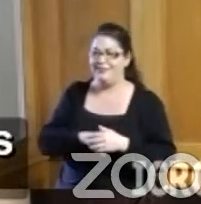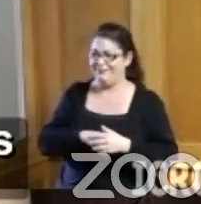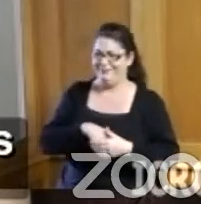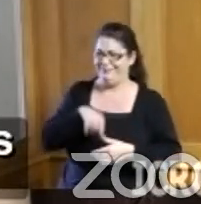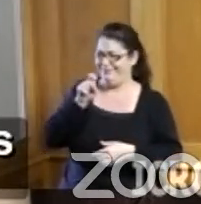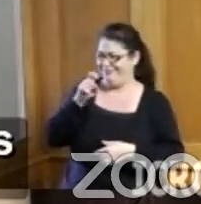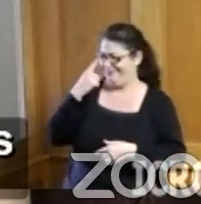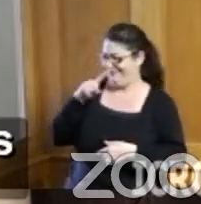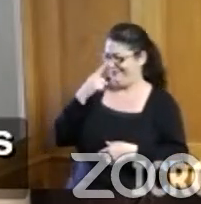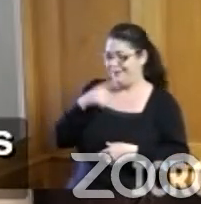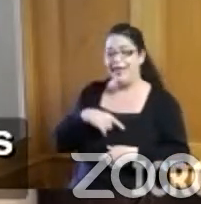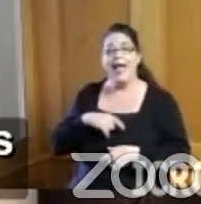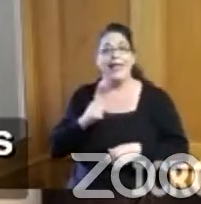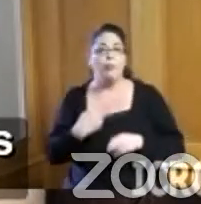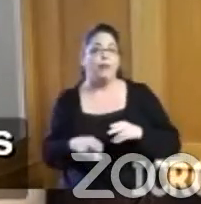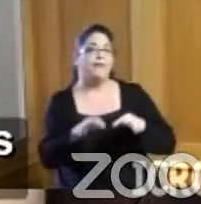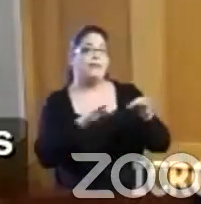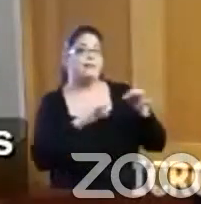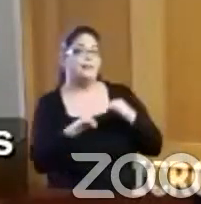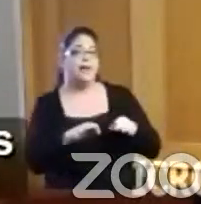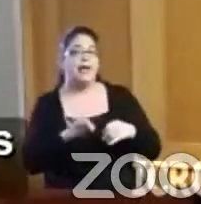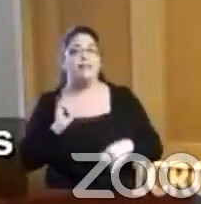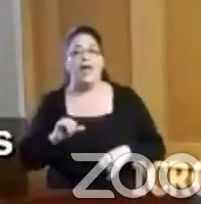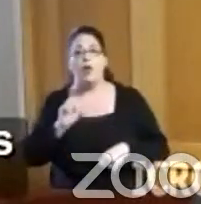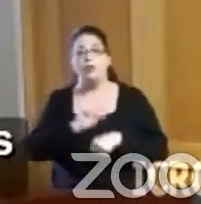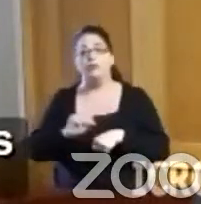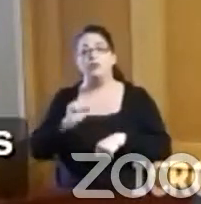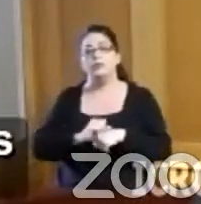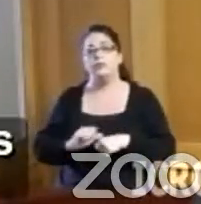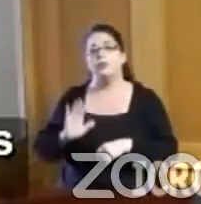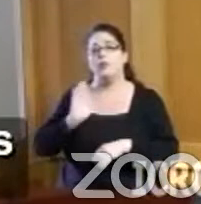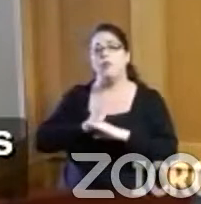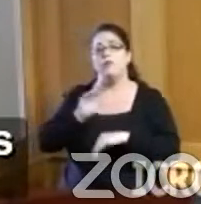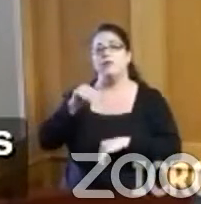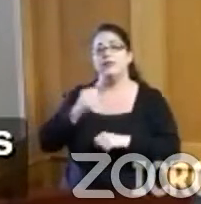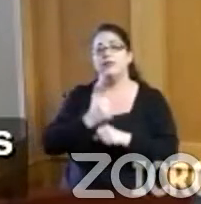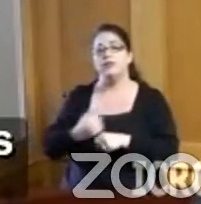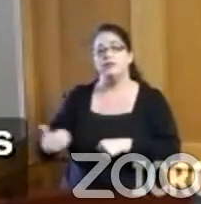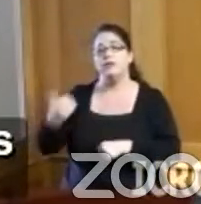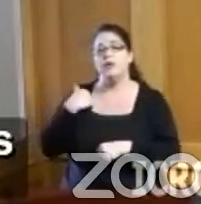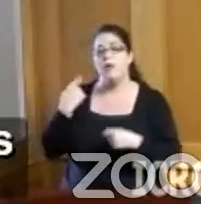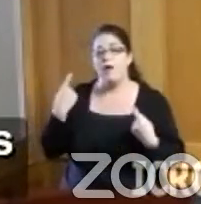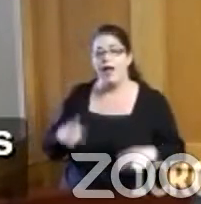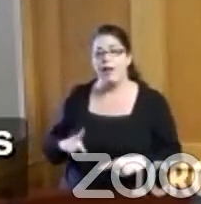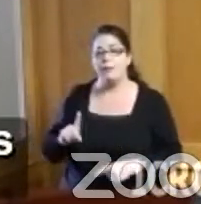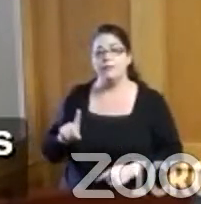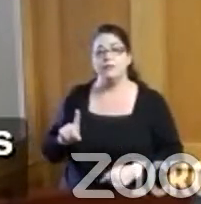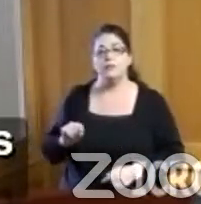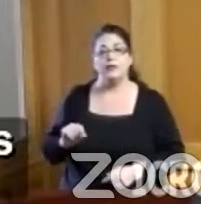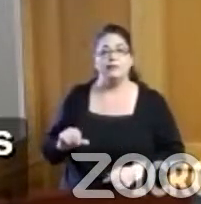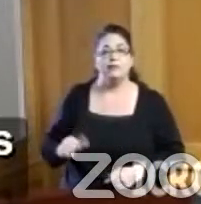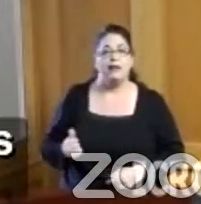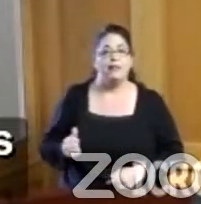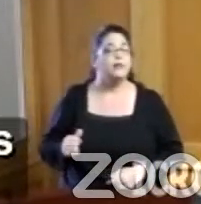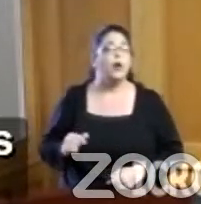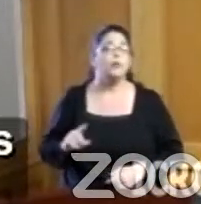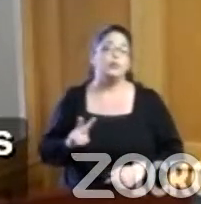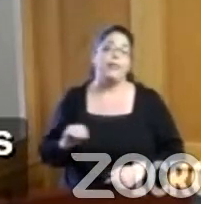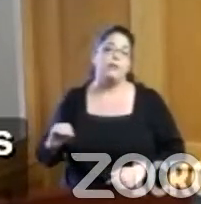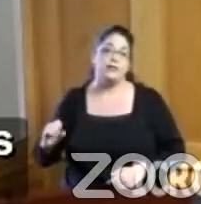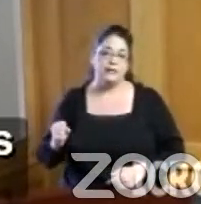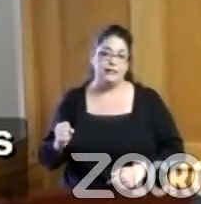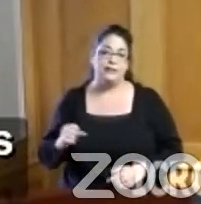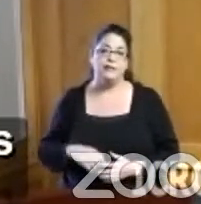Real briefly explain that. Okay. That was work that was done over 10 years ago in the 2000s. It did identify several